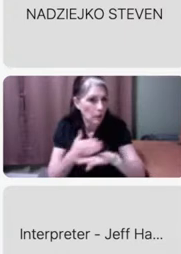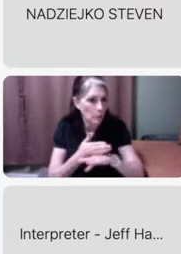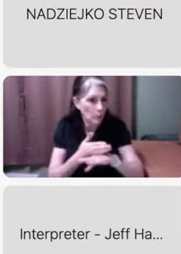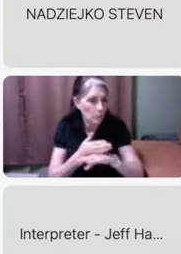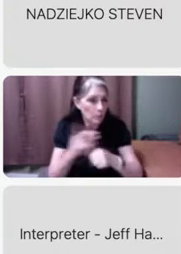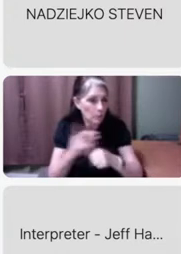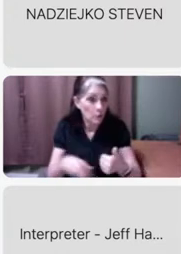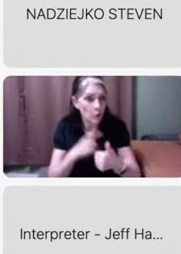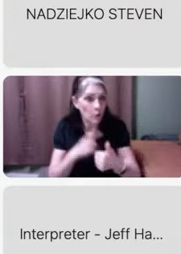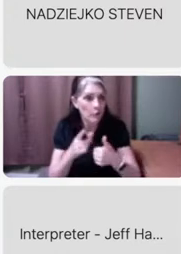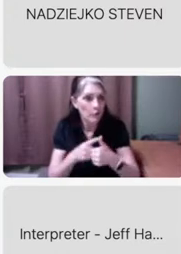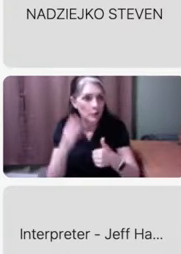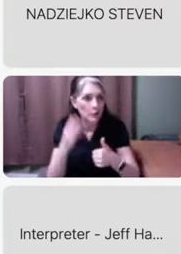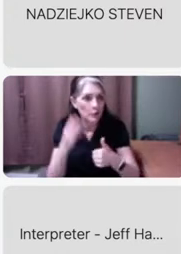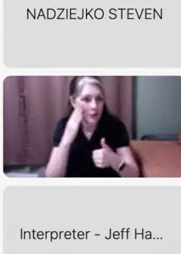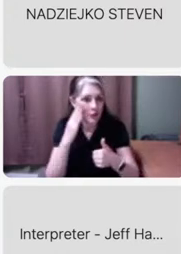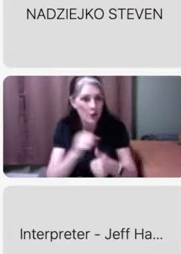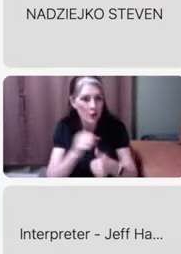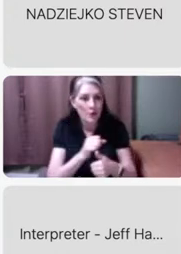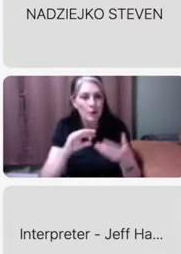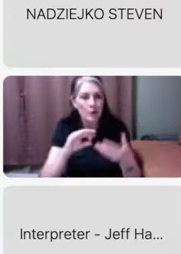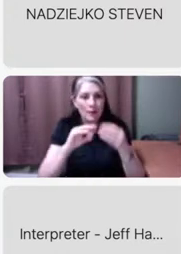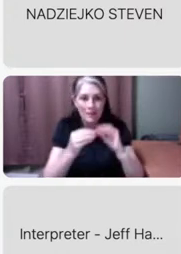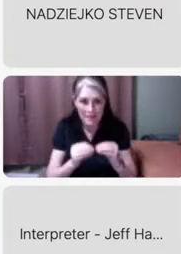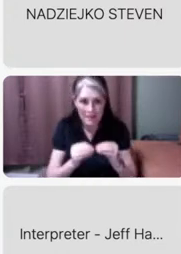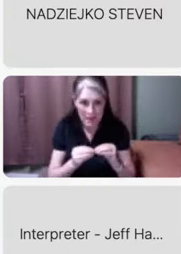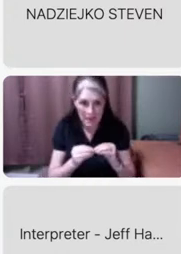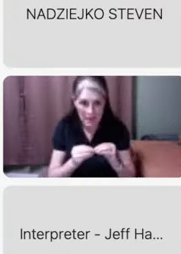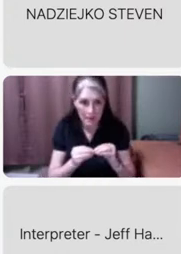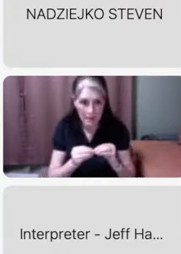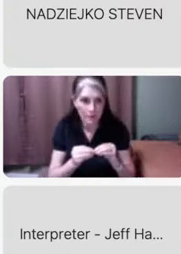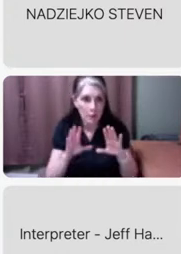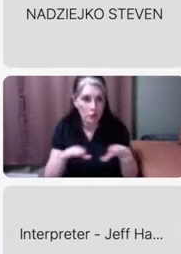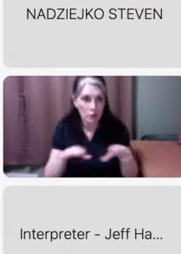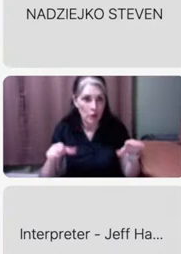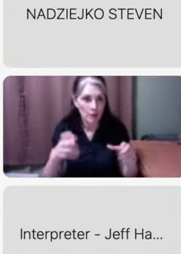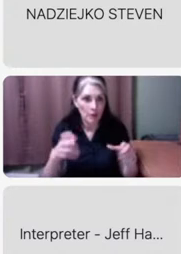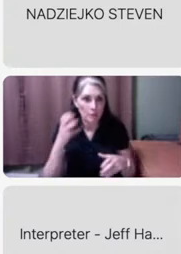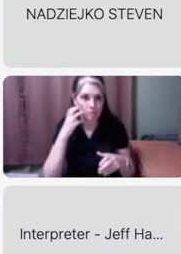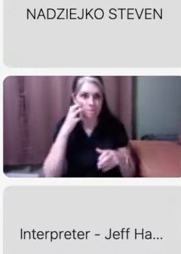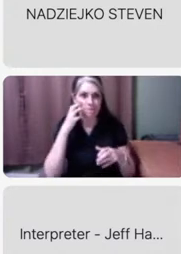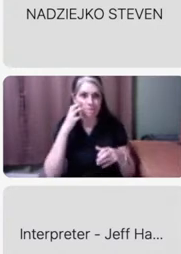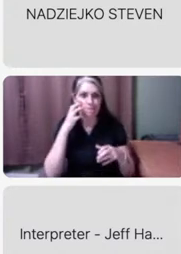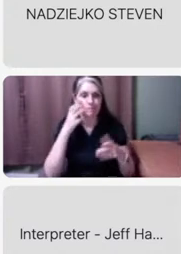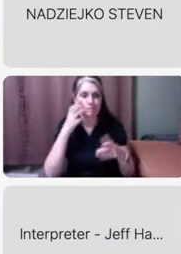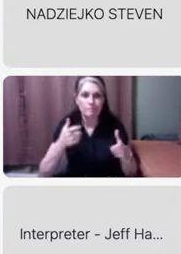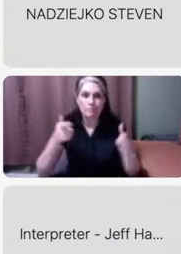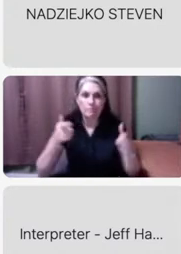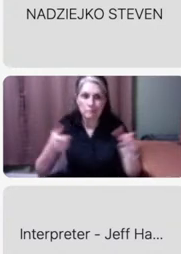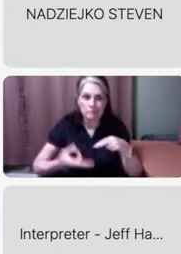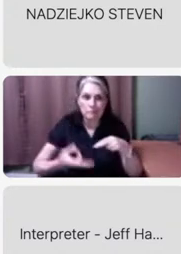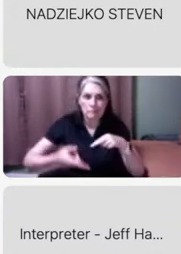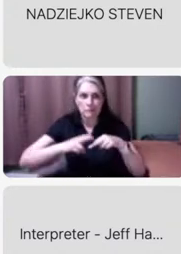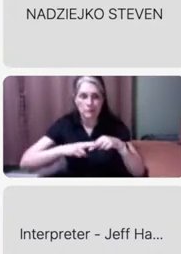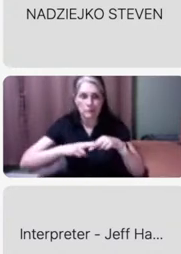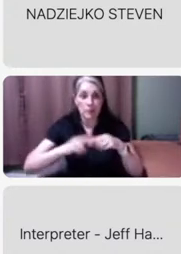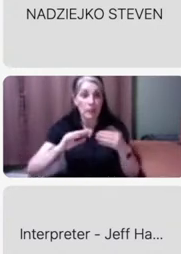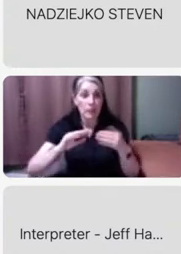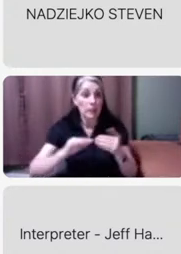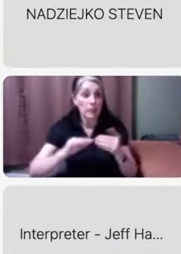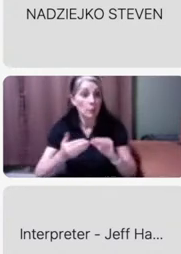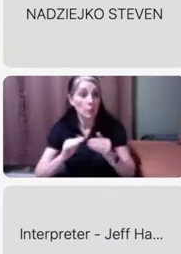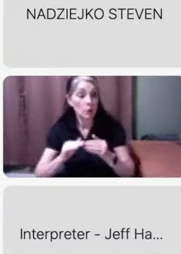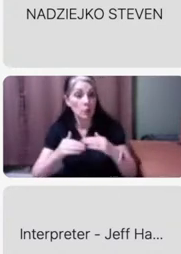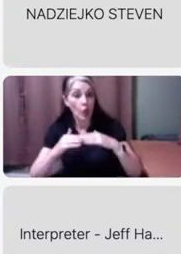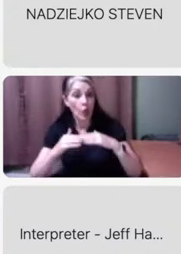know the stats and the data about things like childhood obesity being on the rise and it's more prevalent in communities that are lower income and